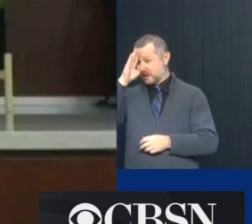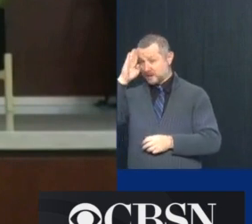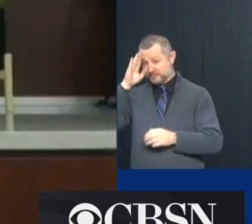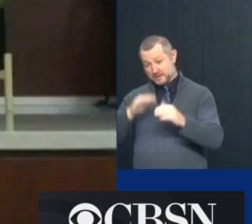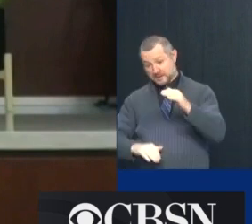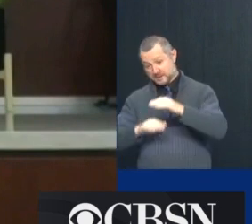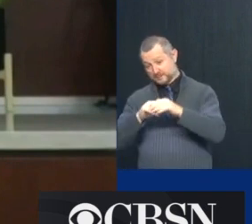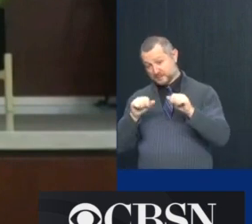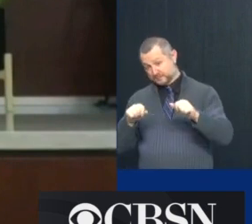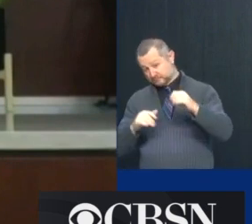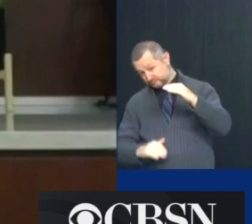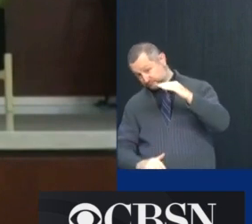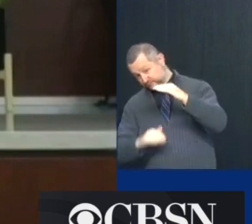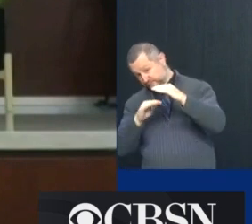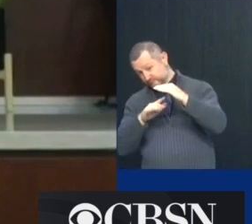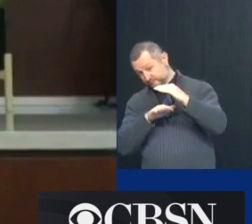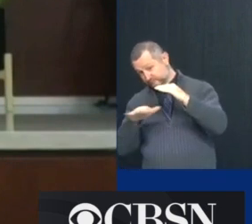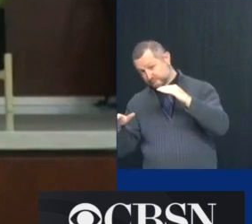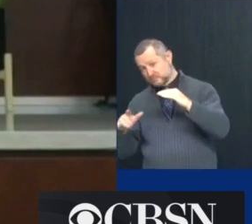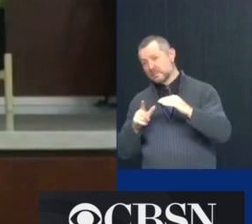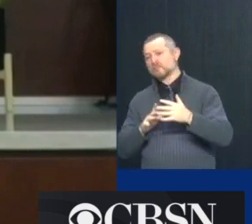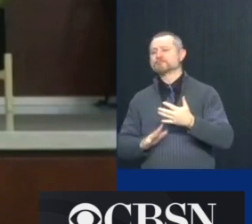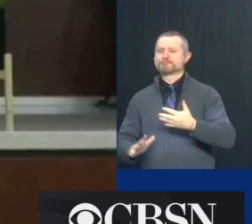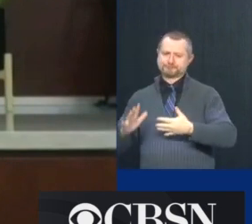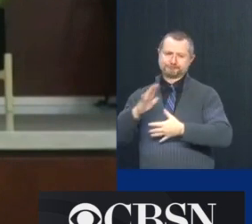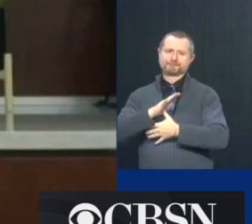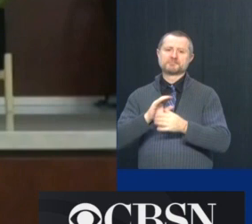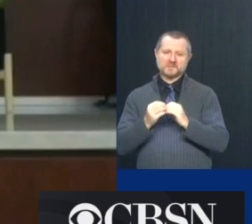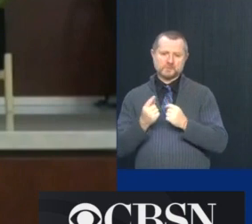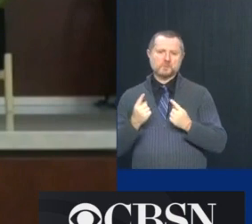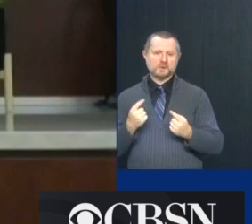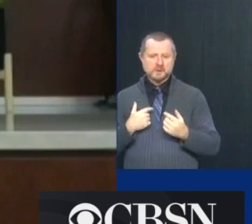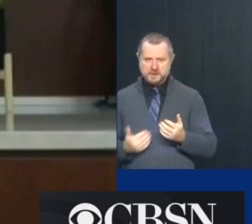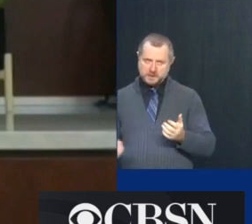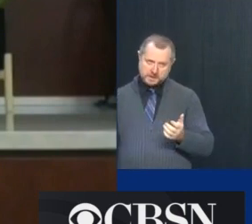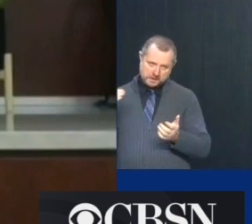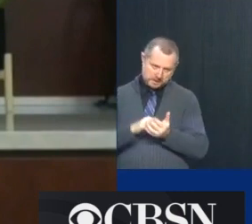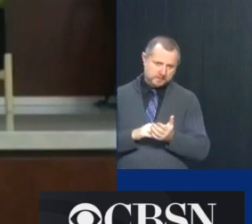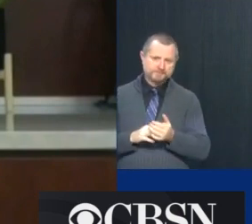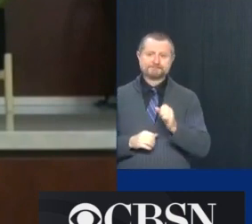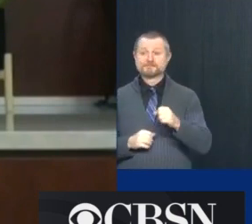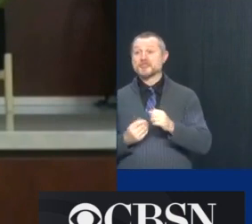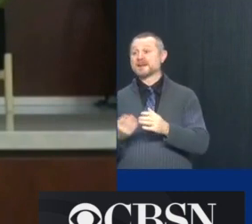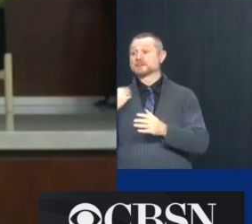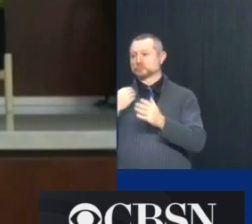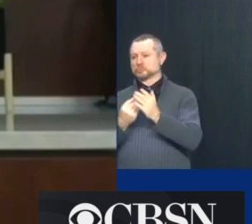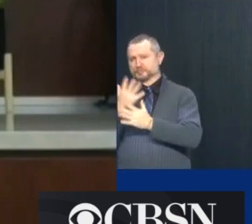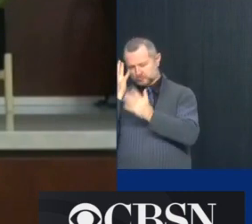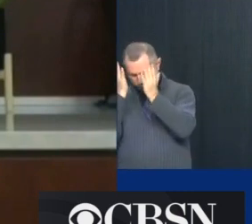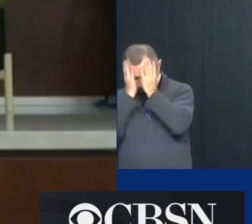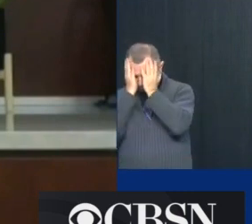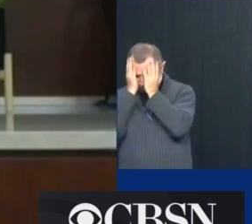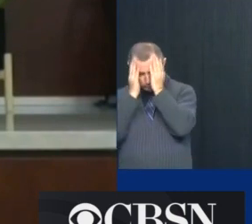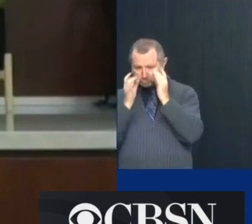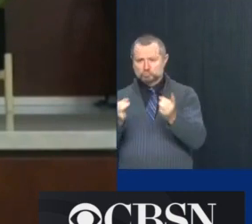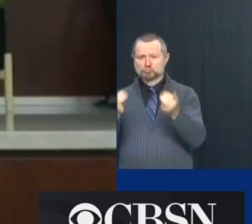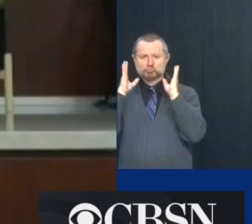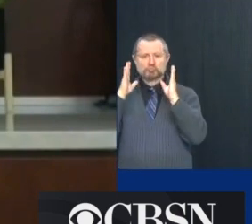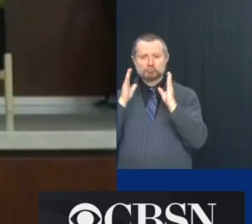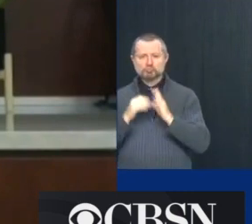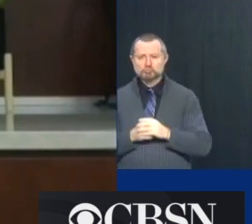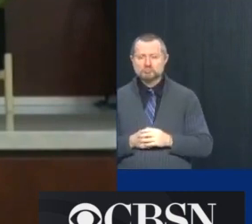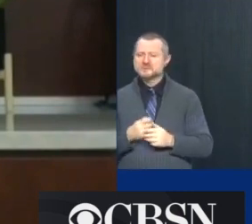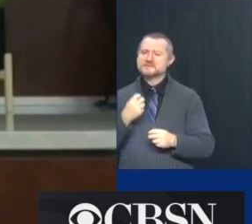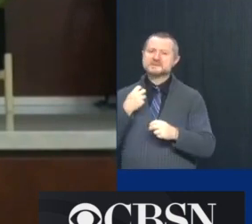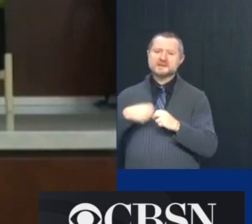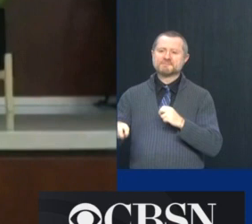has gone to the top of the agenda again. The spring was brutal. You make no bones about it. We were